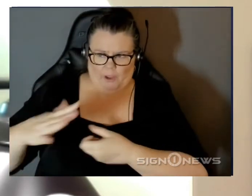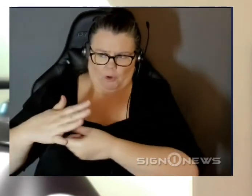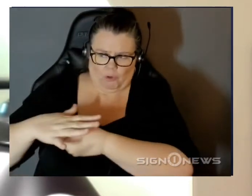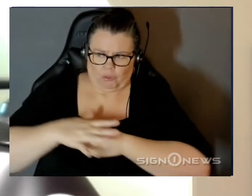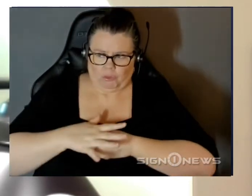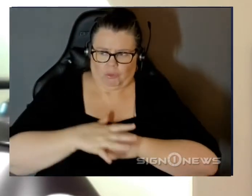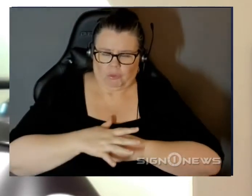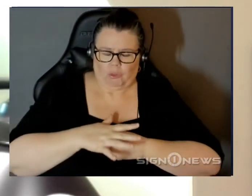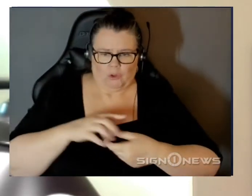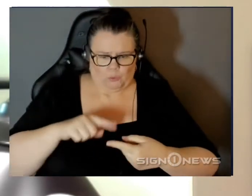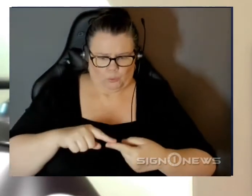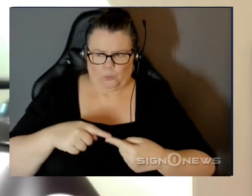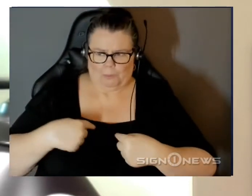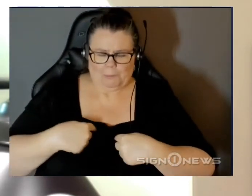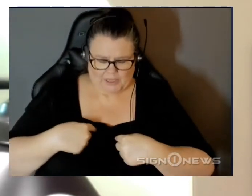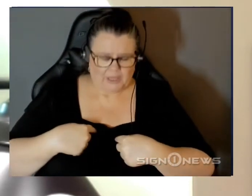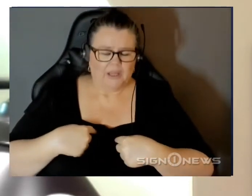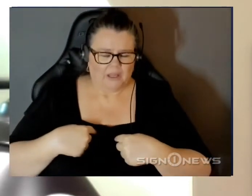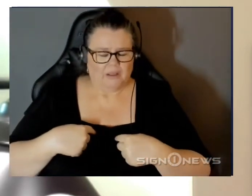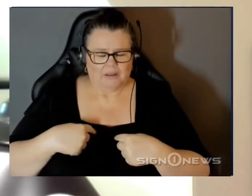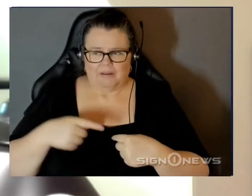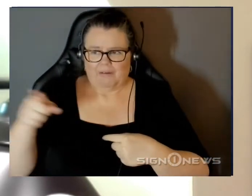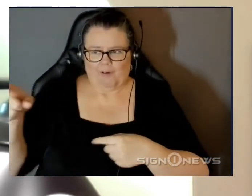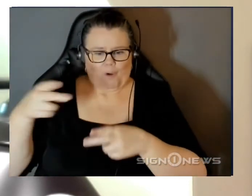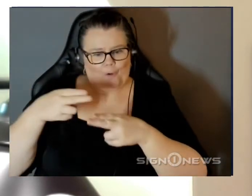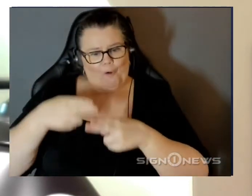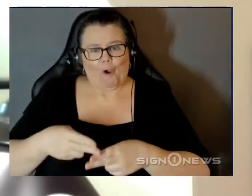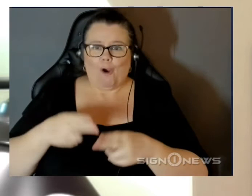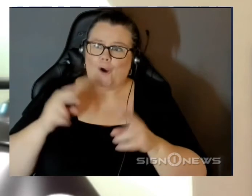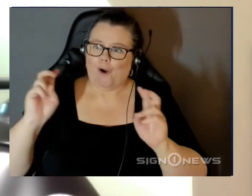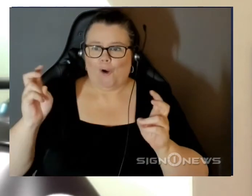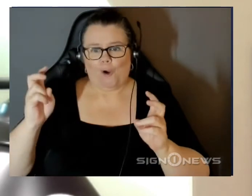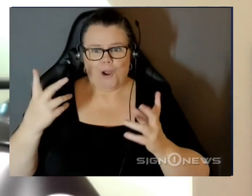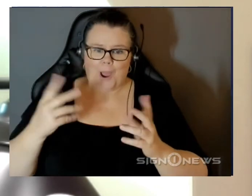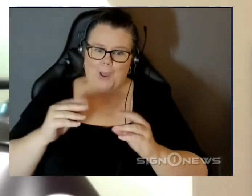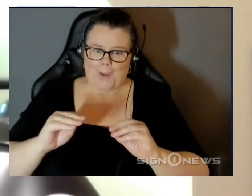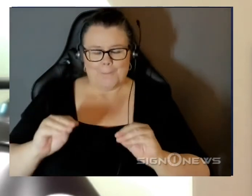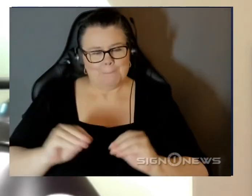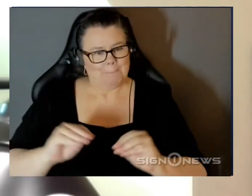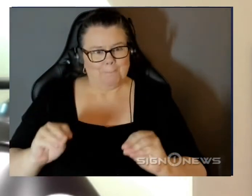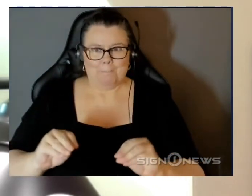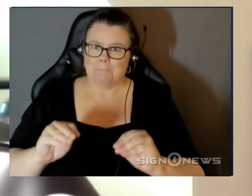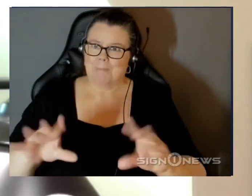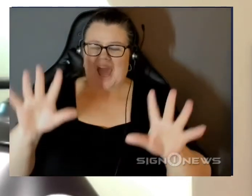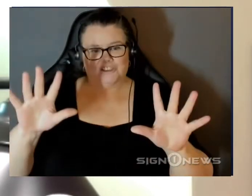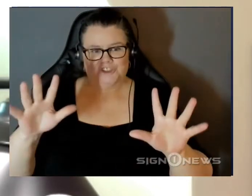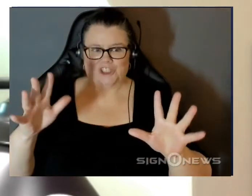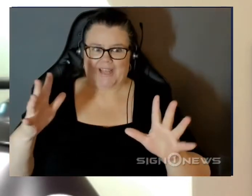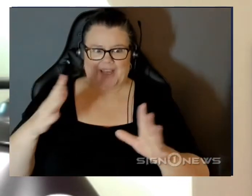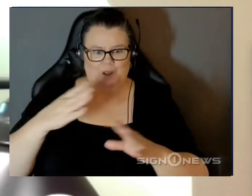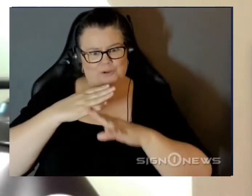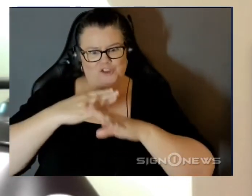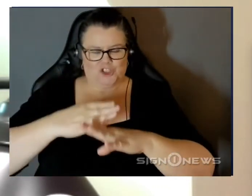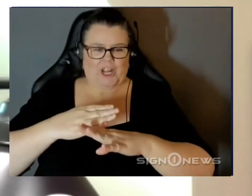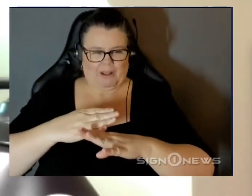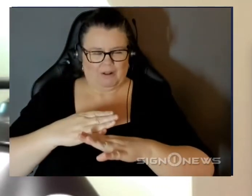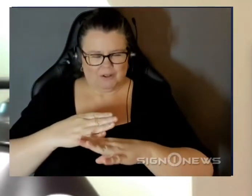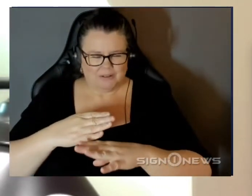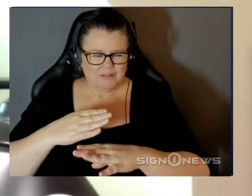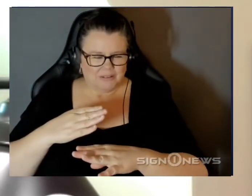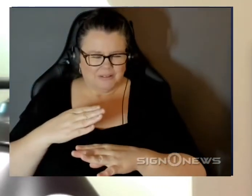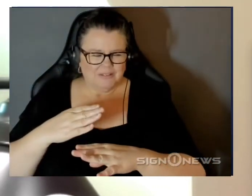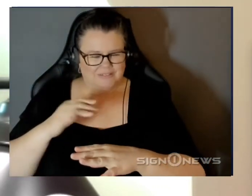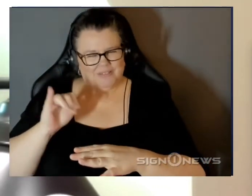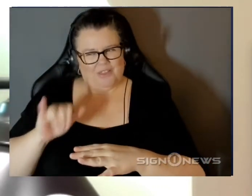unquote, magic shield, which isn't a magic shield at all, and or trying to terminate. Like, how easy is it? I mean, it sounds like John's